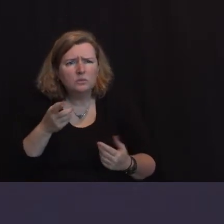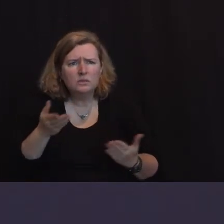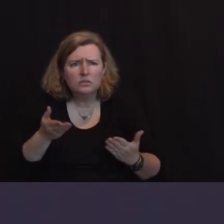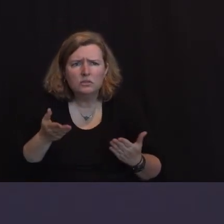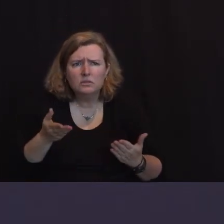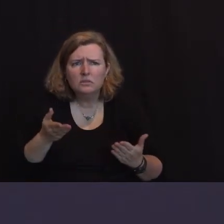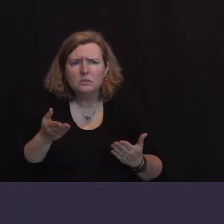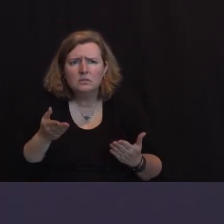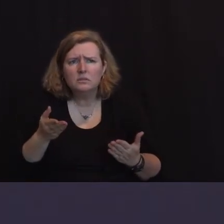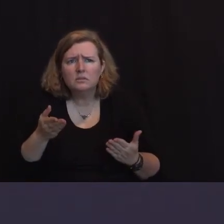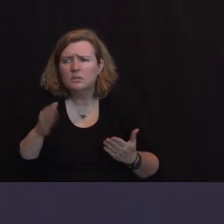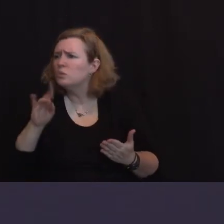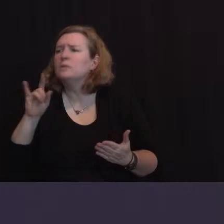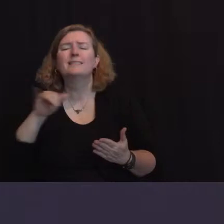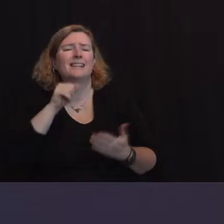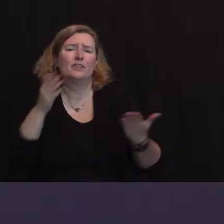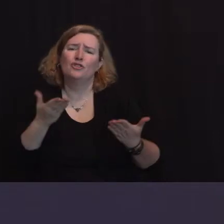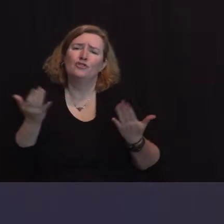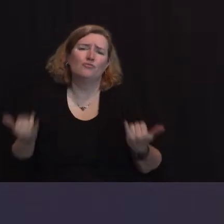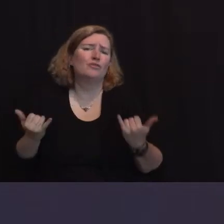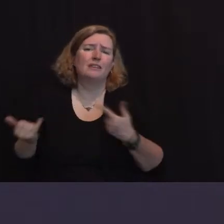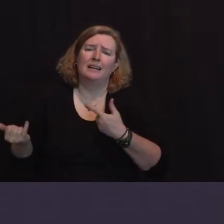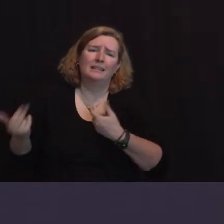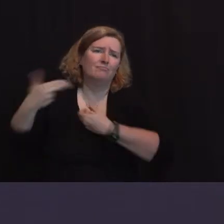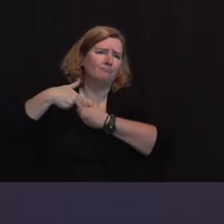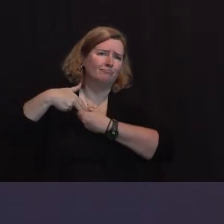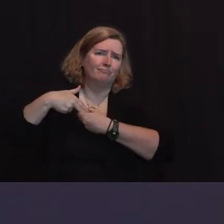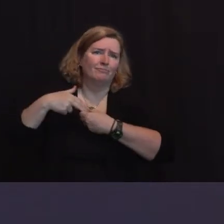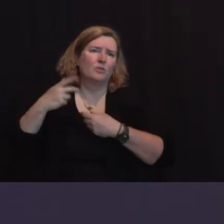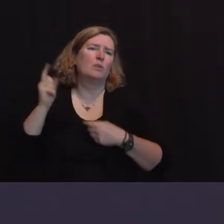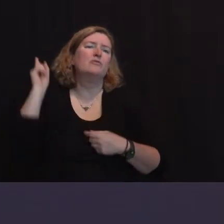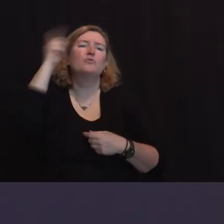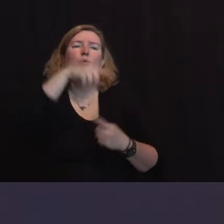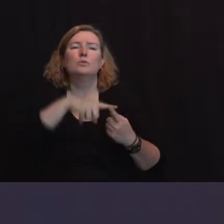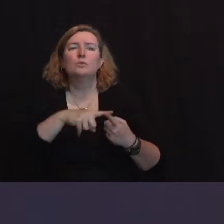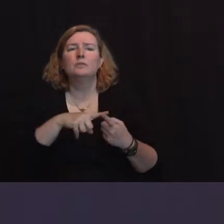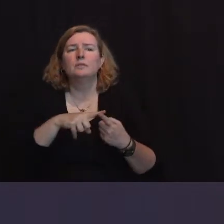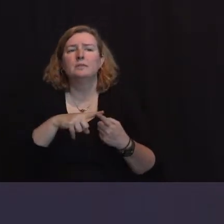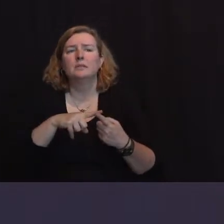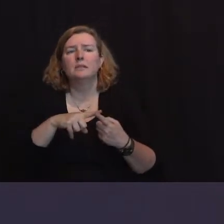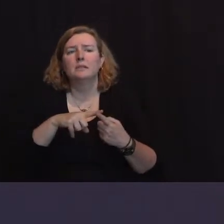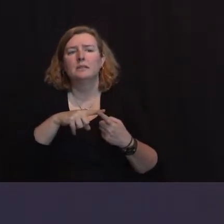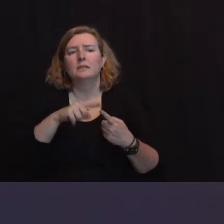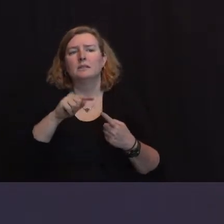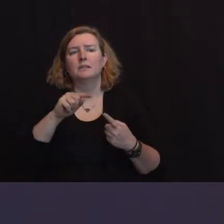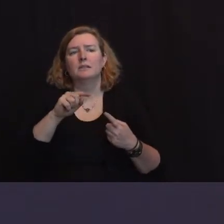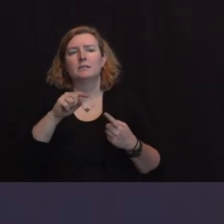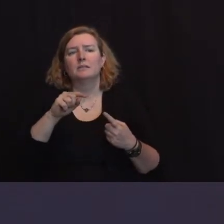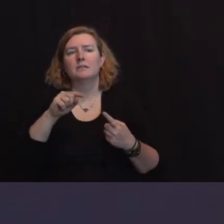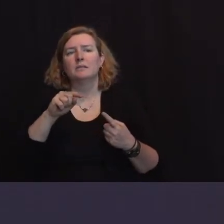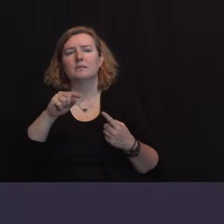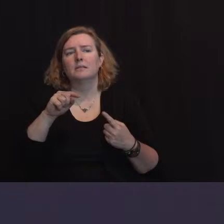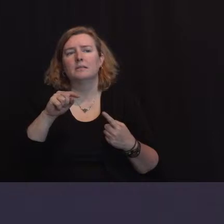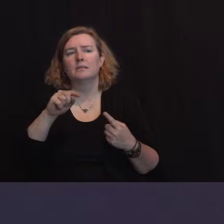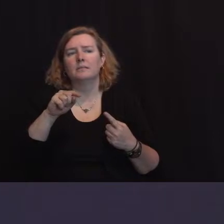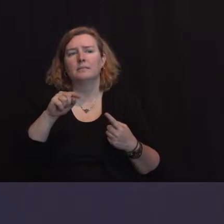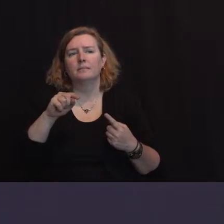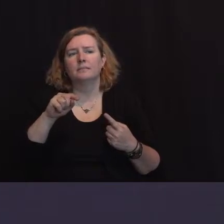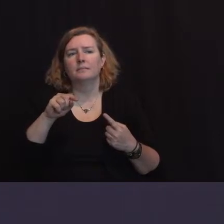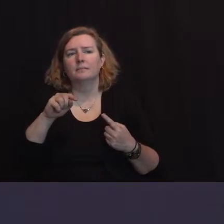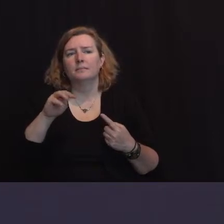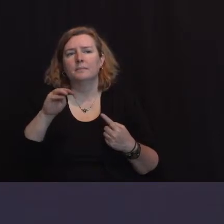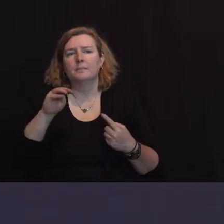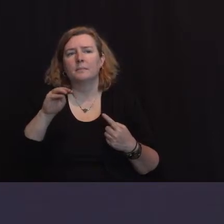because she was at Terry Mulcahy's funeral. The wife of Bob Mulcahy, a guy known to many in the